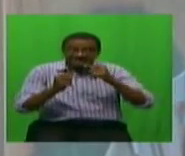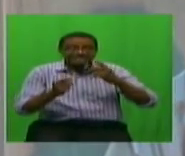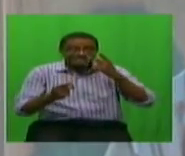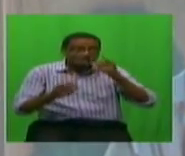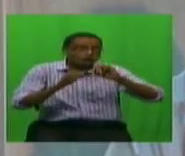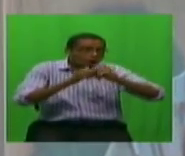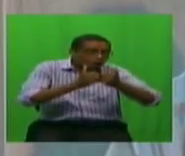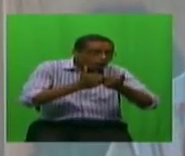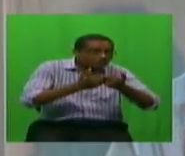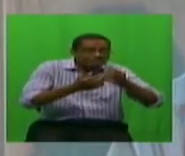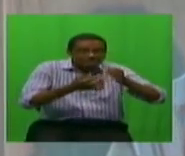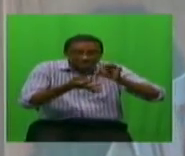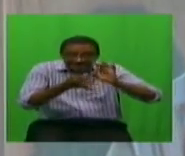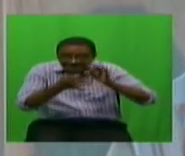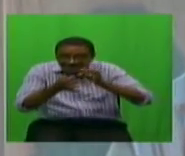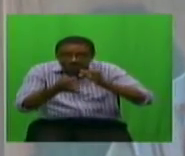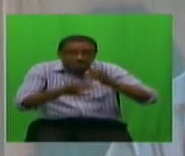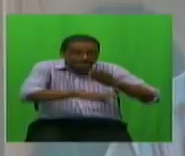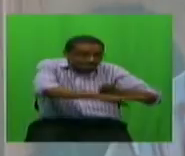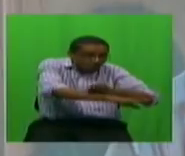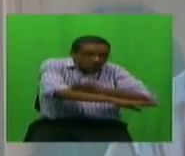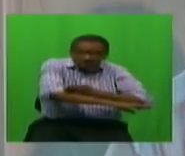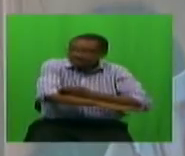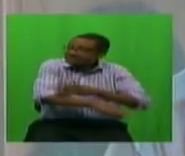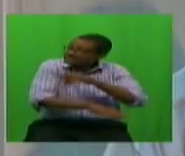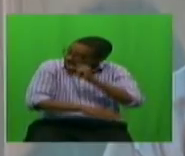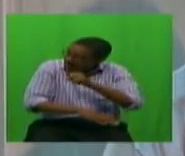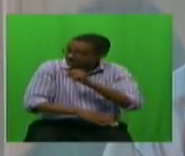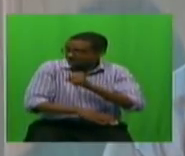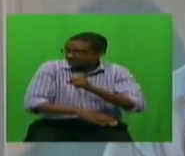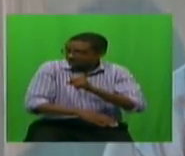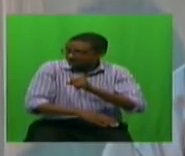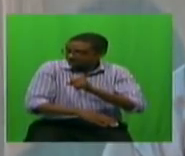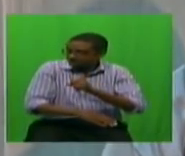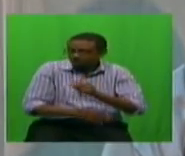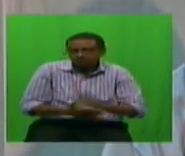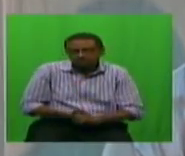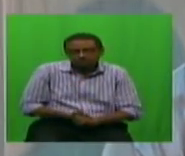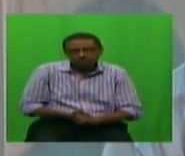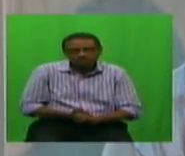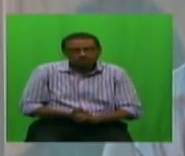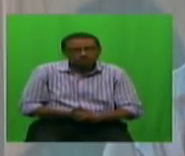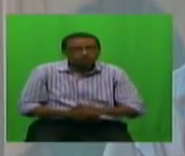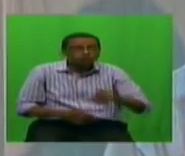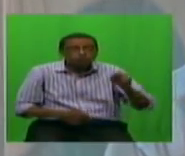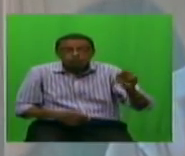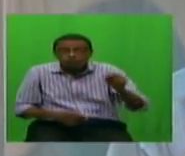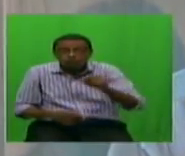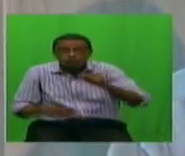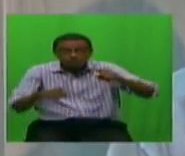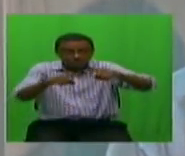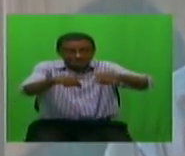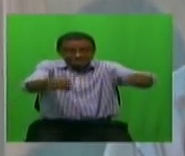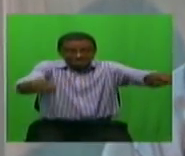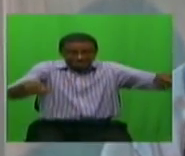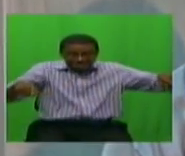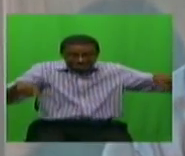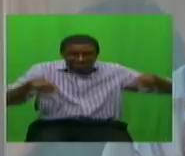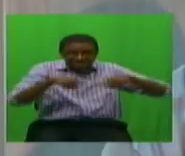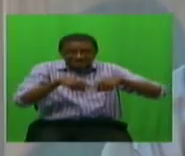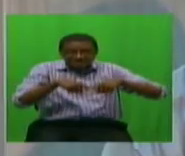possible. For those who have been on the ground there and seen what it is, they're massive retention ponds, but those retention ponds can in no